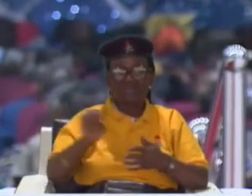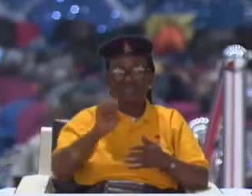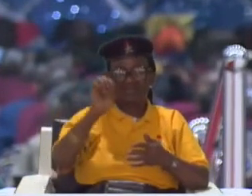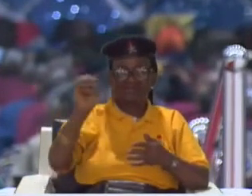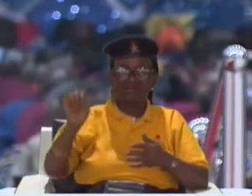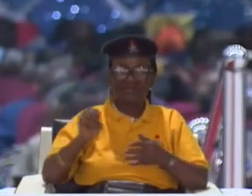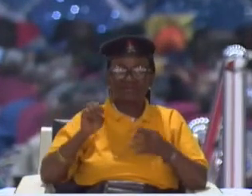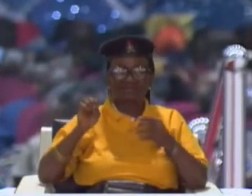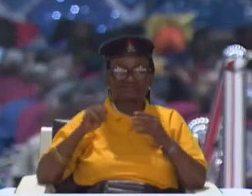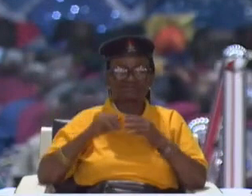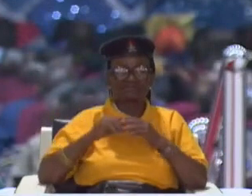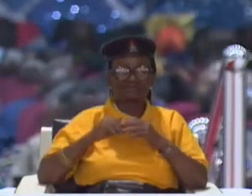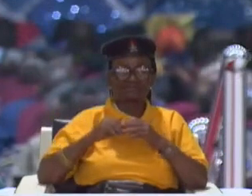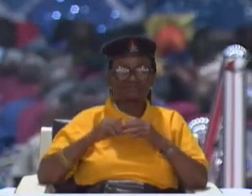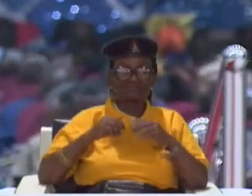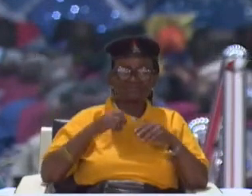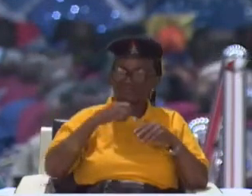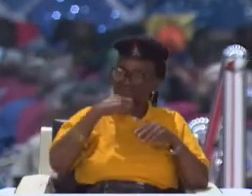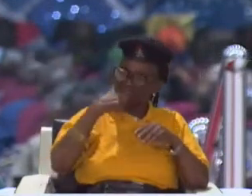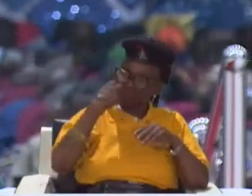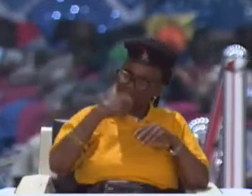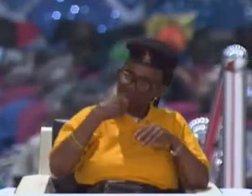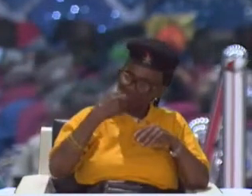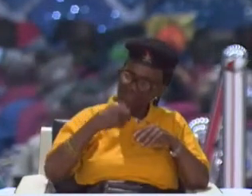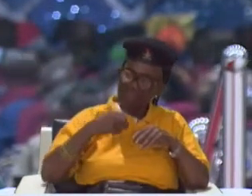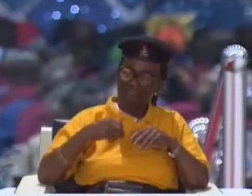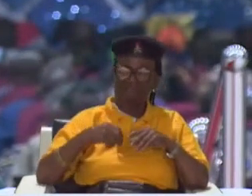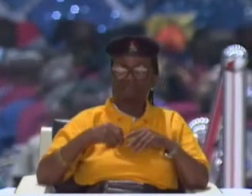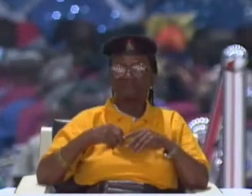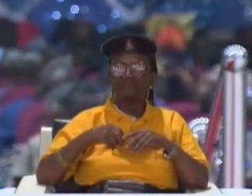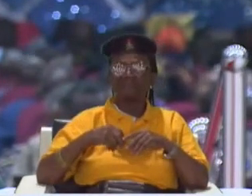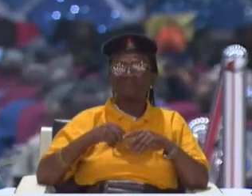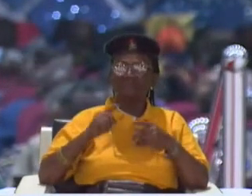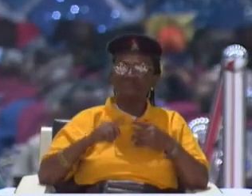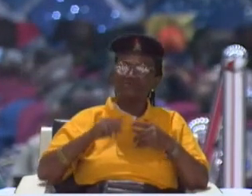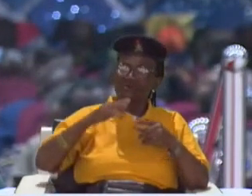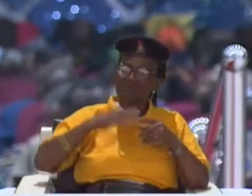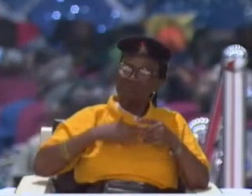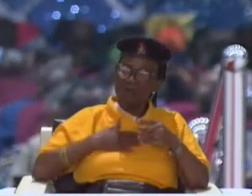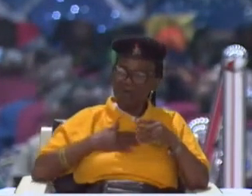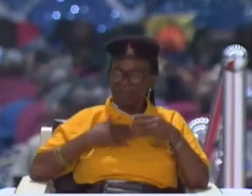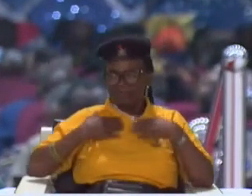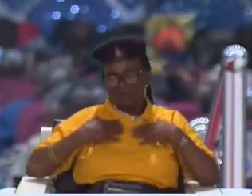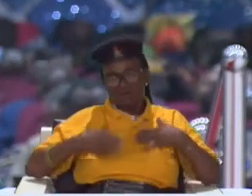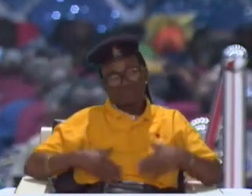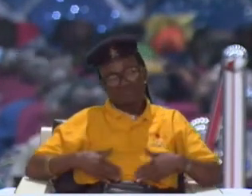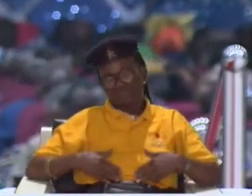forever. Speak to my body.